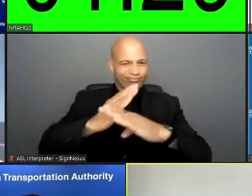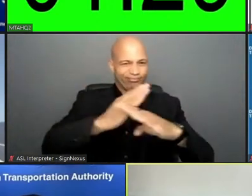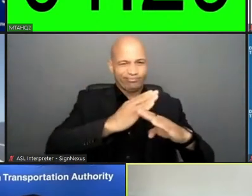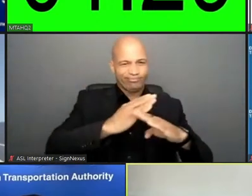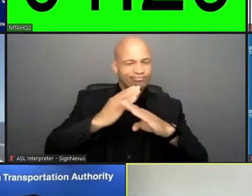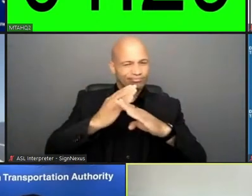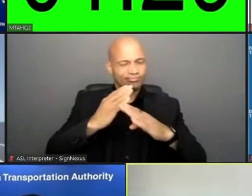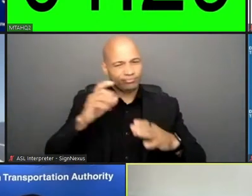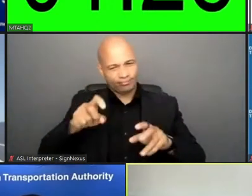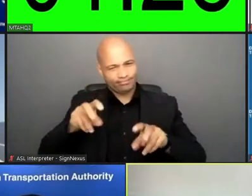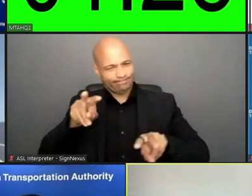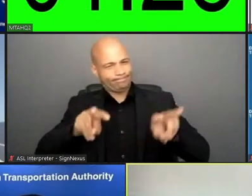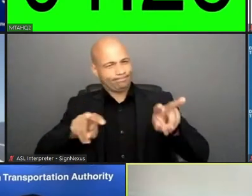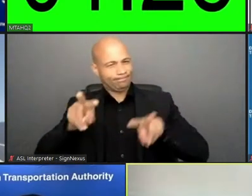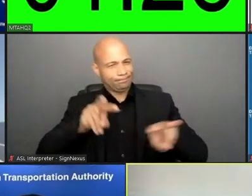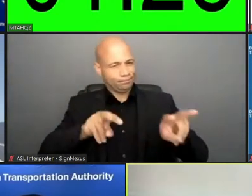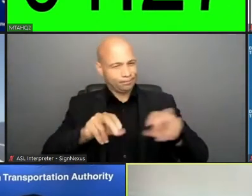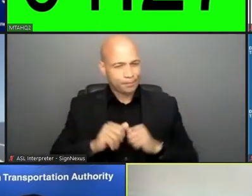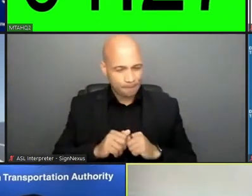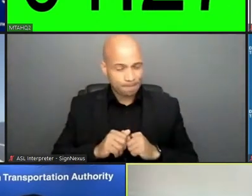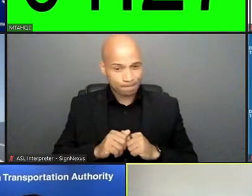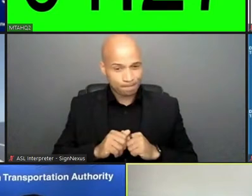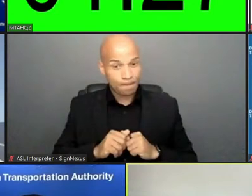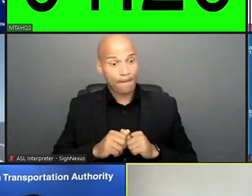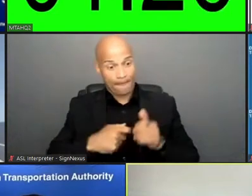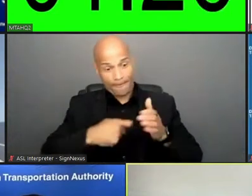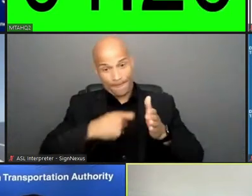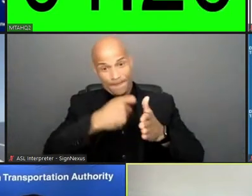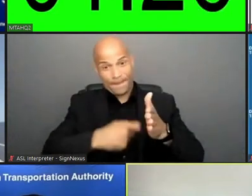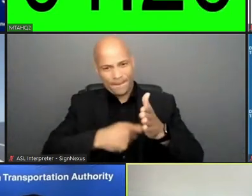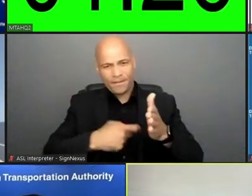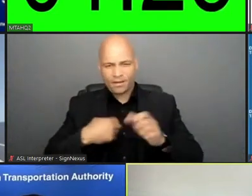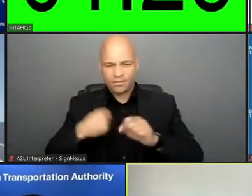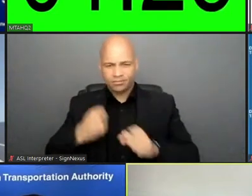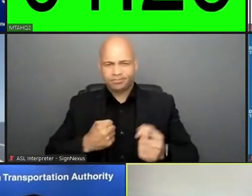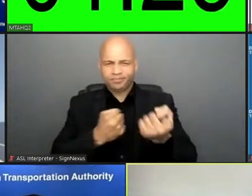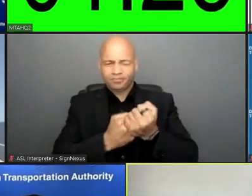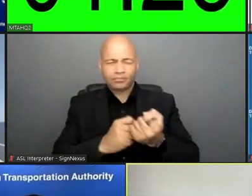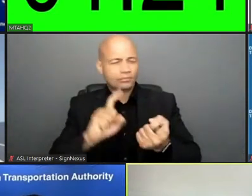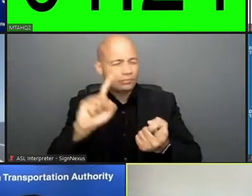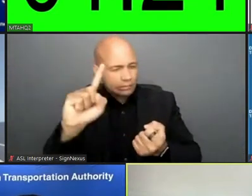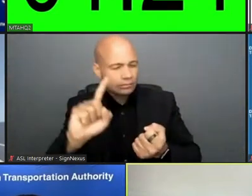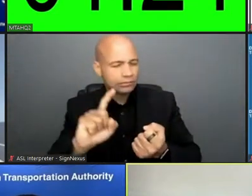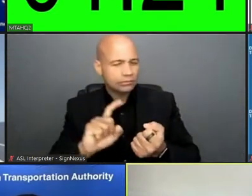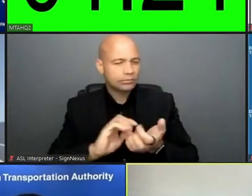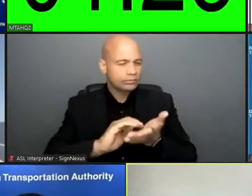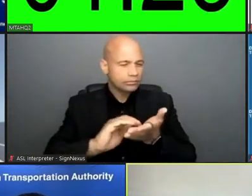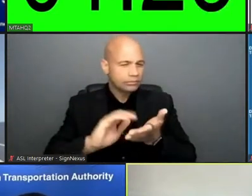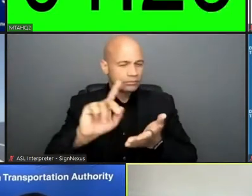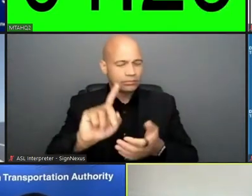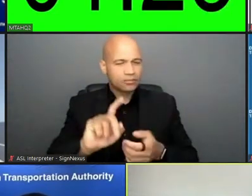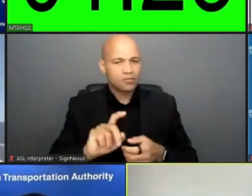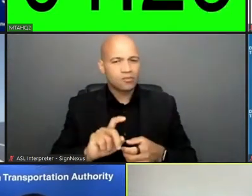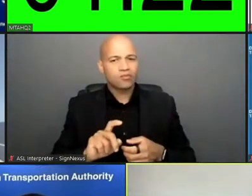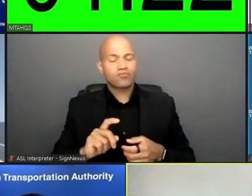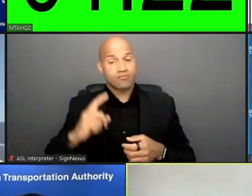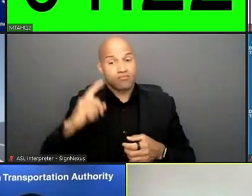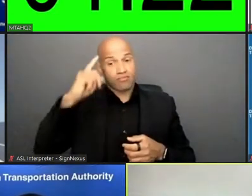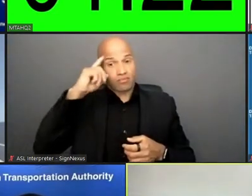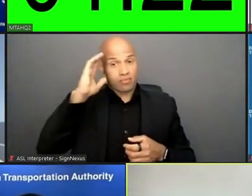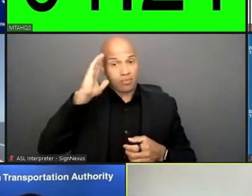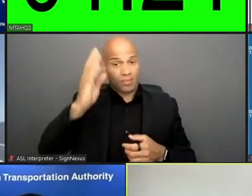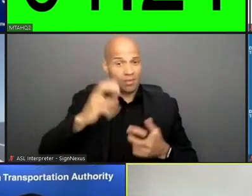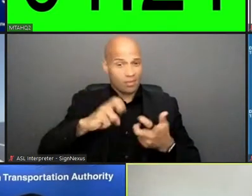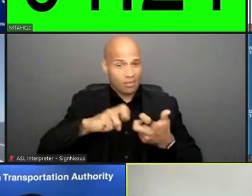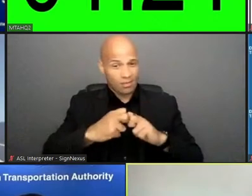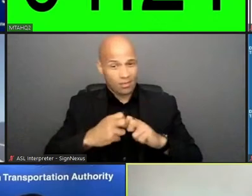um I'm strongly in favor of congestion pricing with some caveats I believe that the boundaries are going to create significant problems